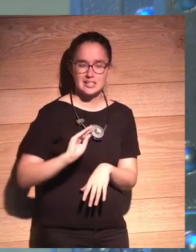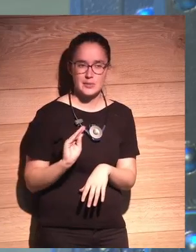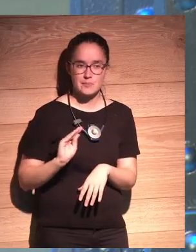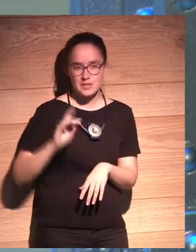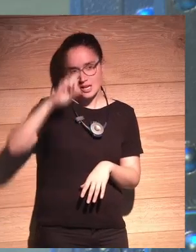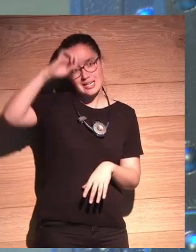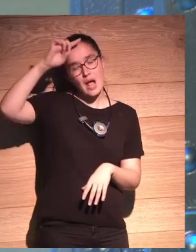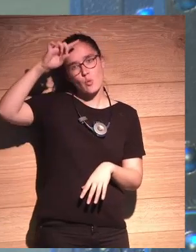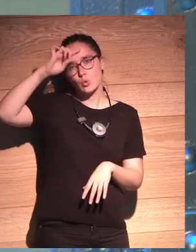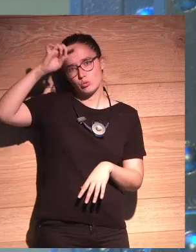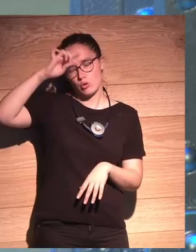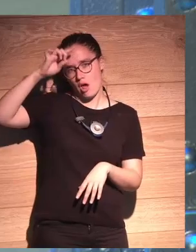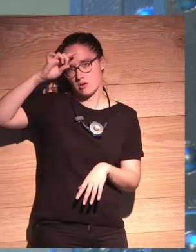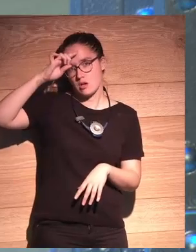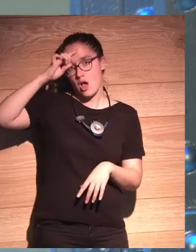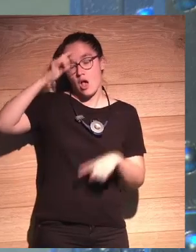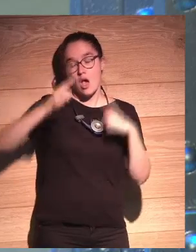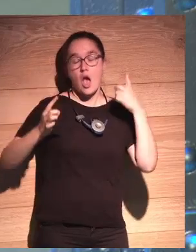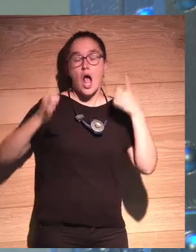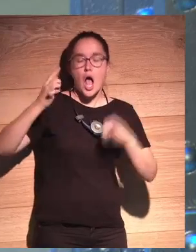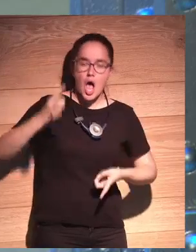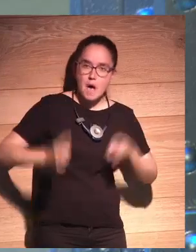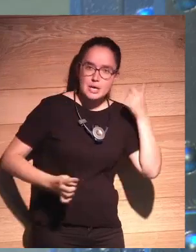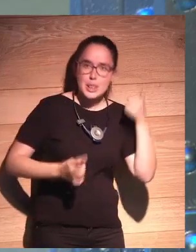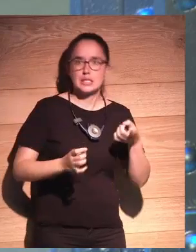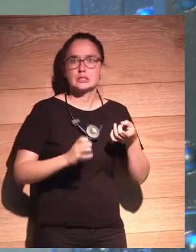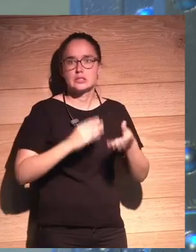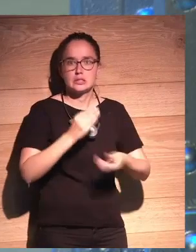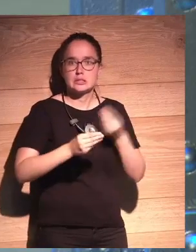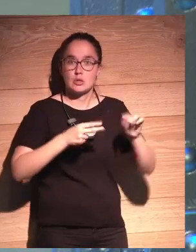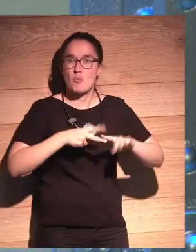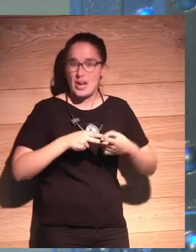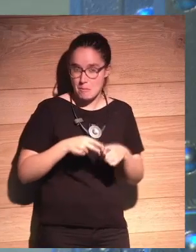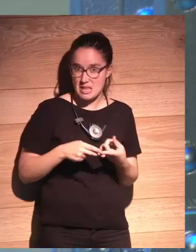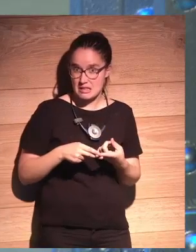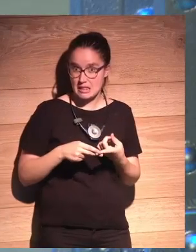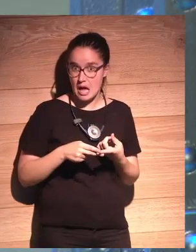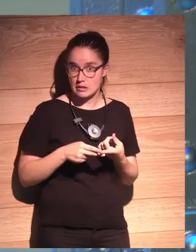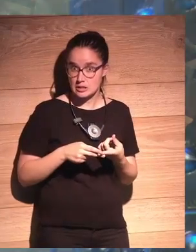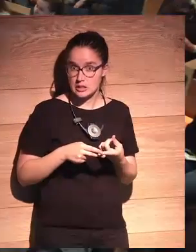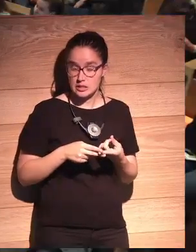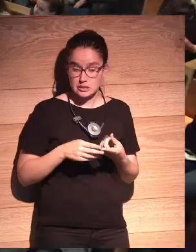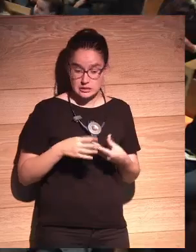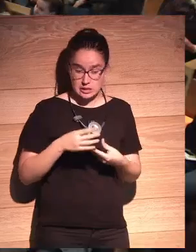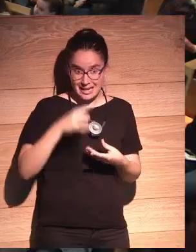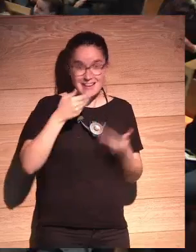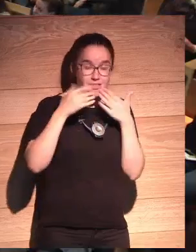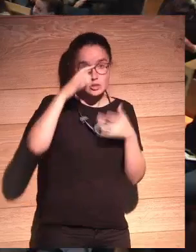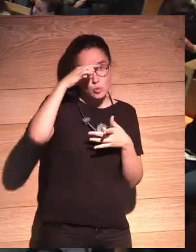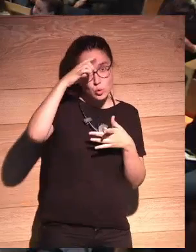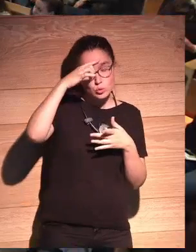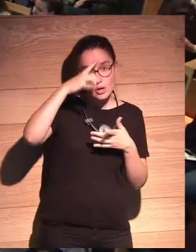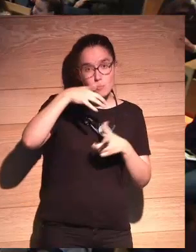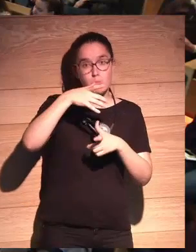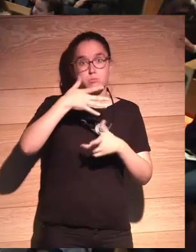development. How then you understand that even if culture can be used as an